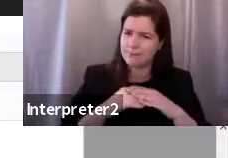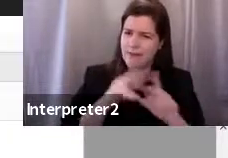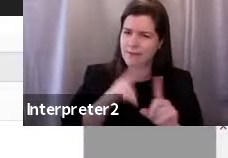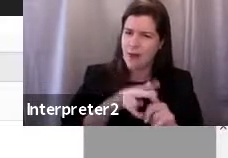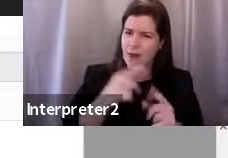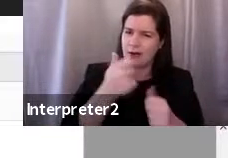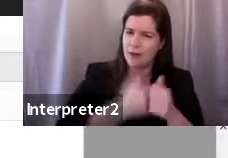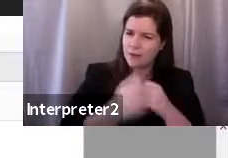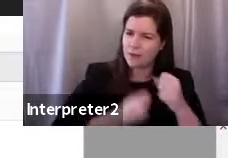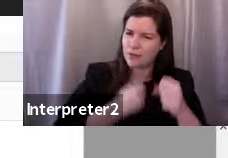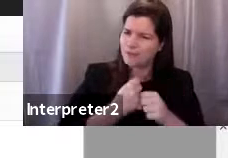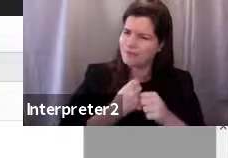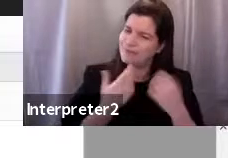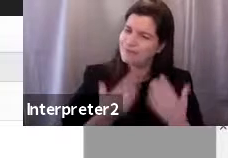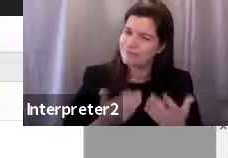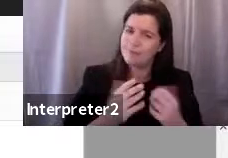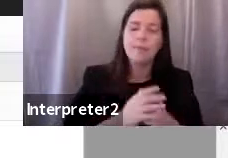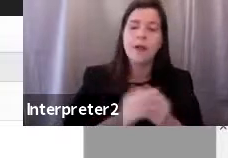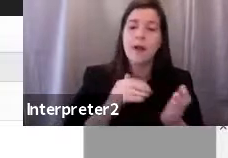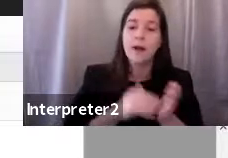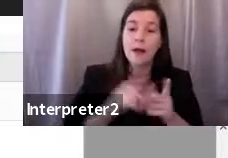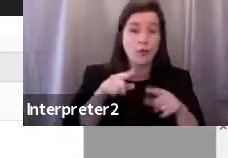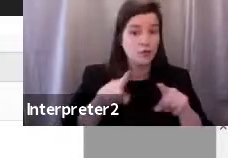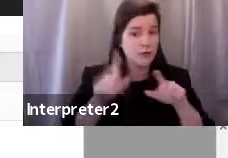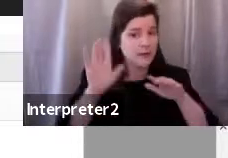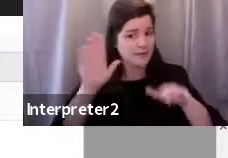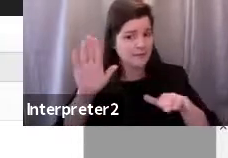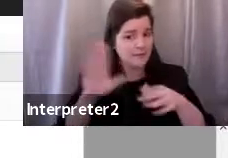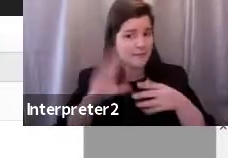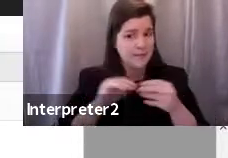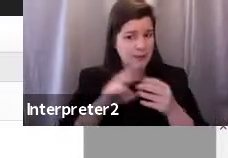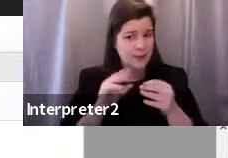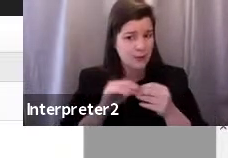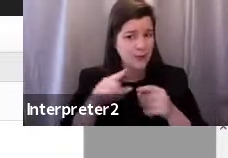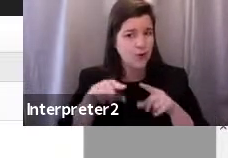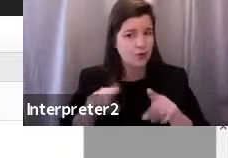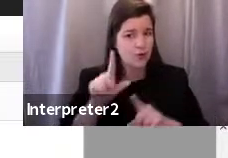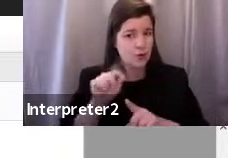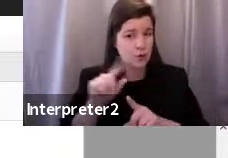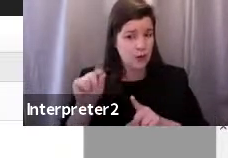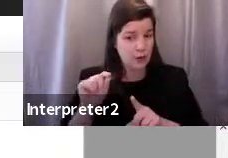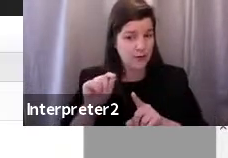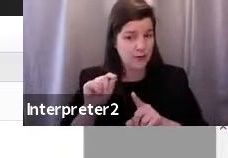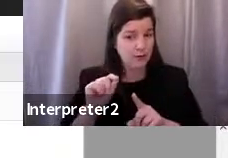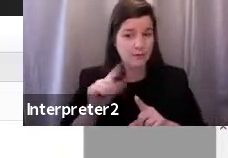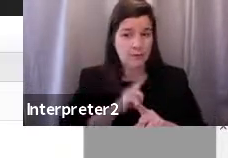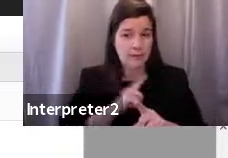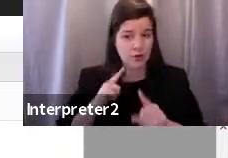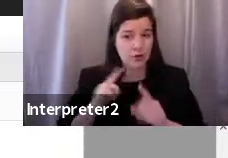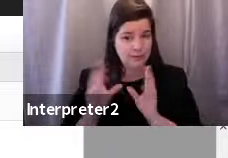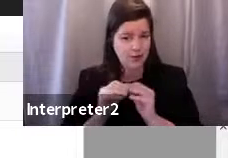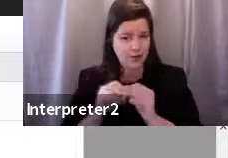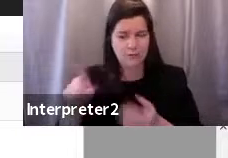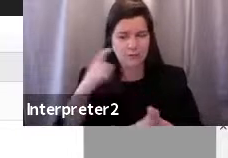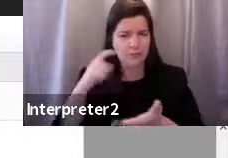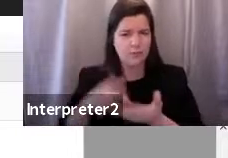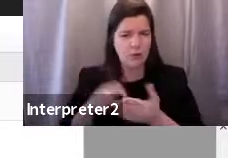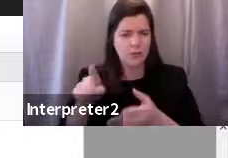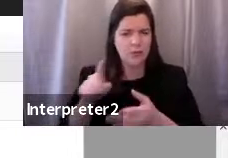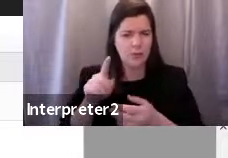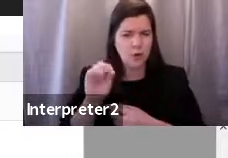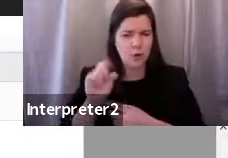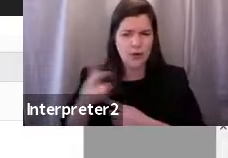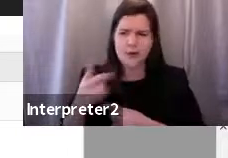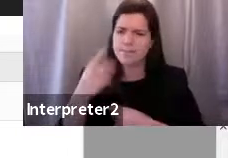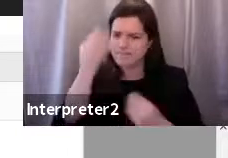its testimony and during the 2020 session, the Office of Deaf and Hard of Hearing indicated that in the prior 4 years, it had received thousands of